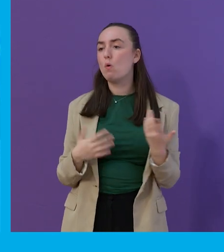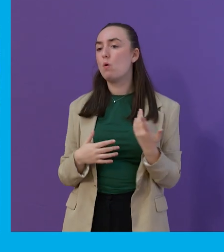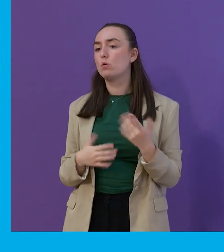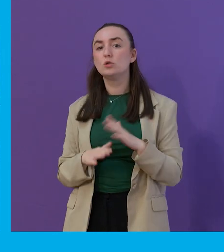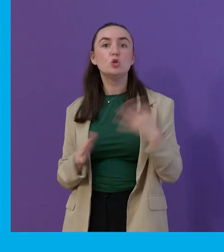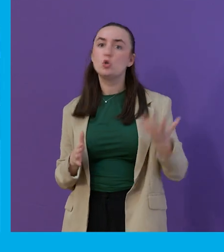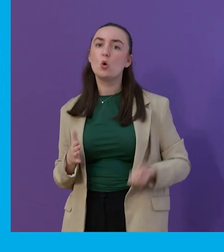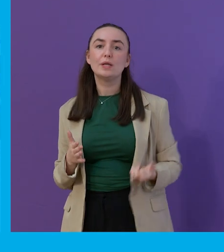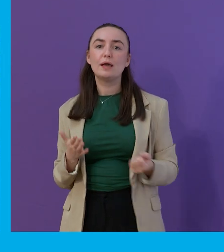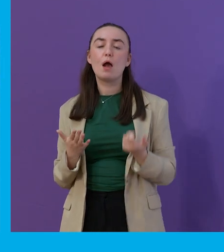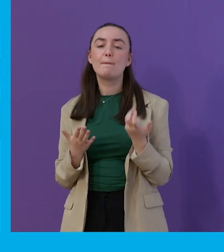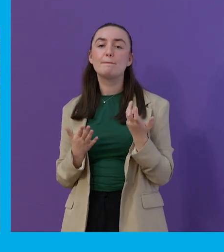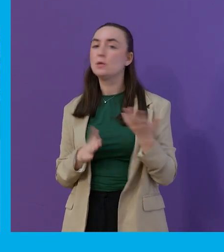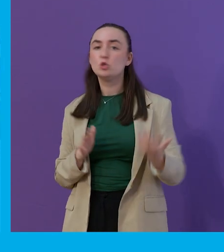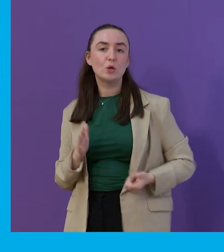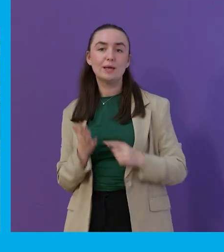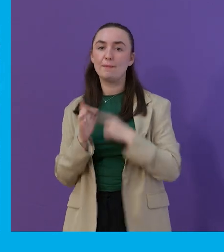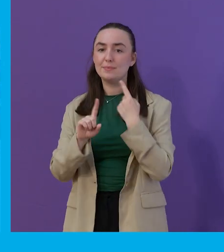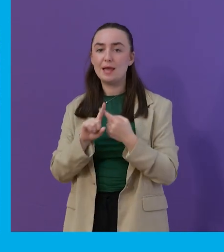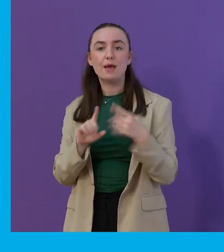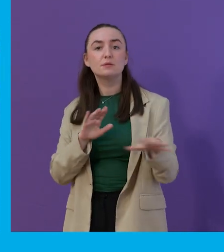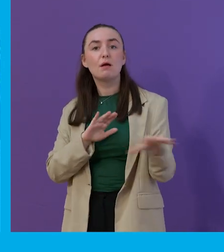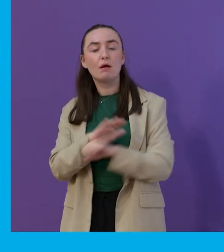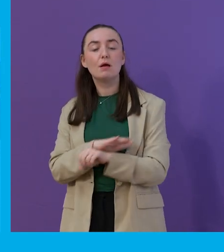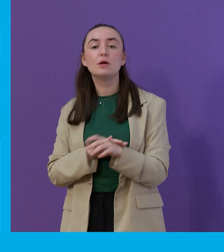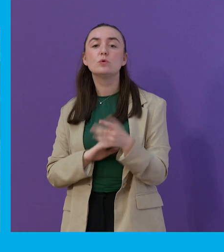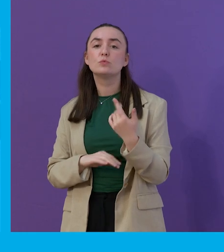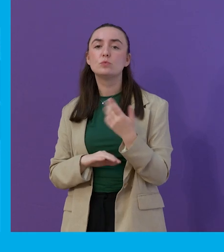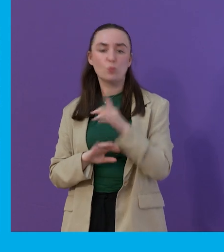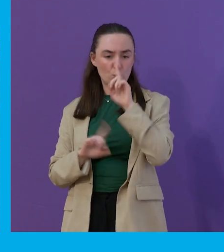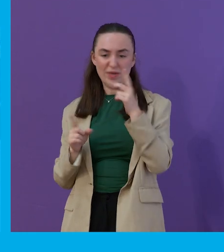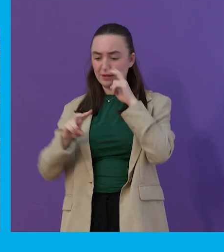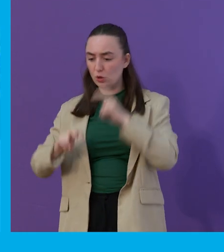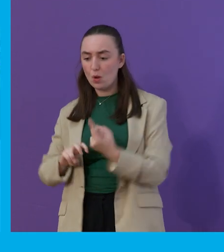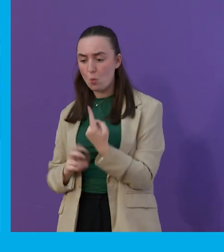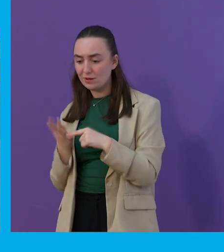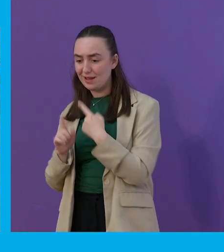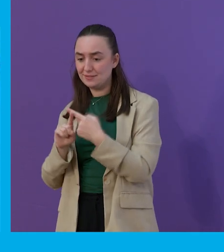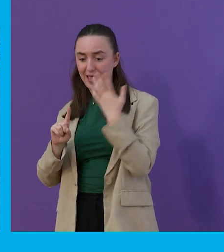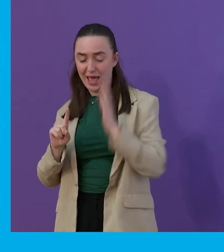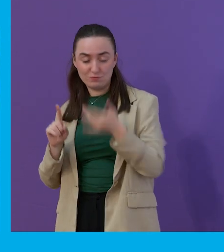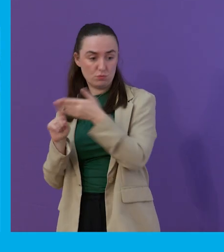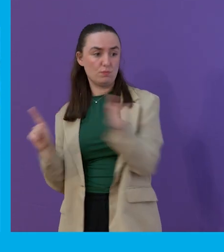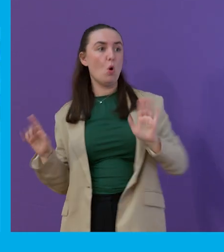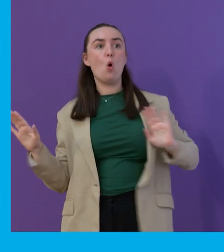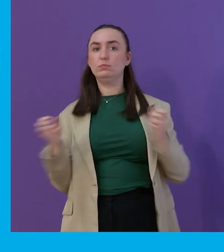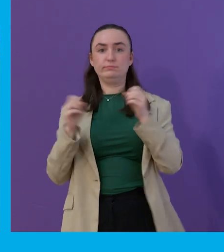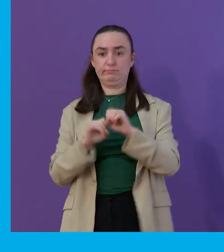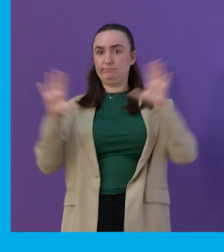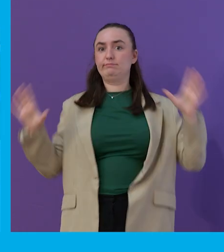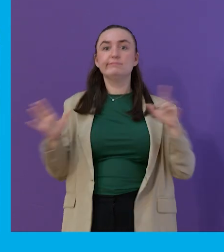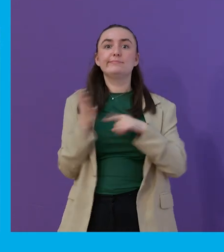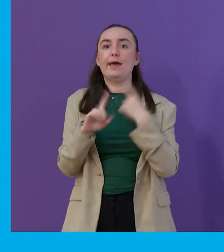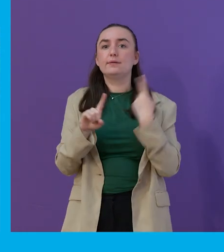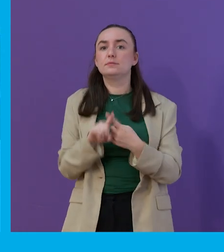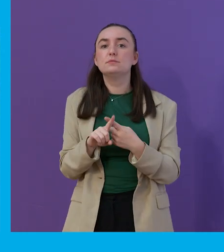or wealth and fixed assets and whatnot. We can't do that if we're just looking at one tax. We've got to look at issues that are as complex as tax in the round.